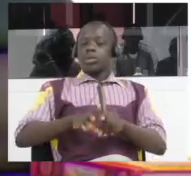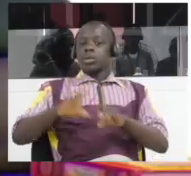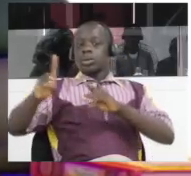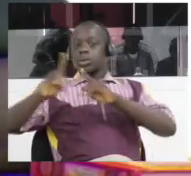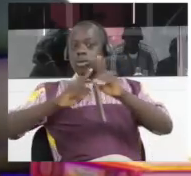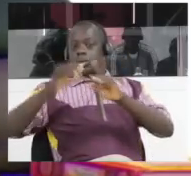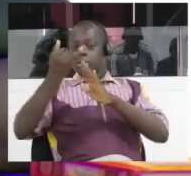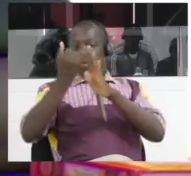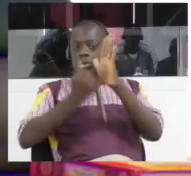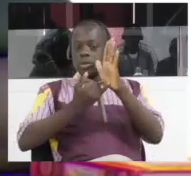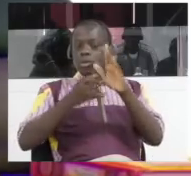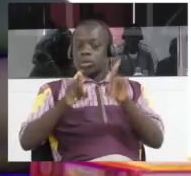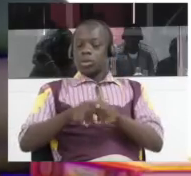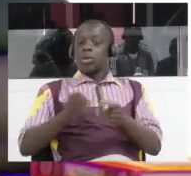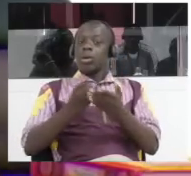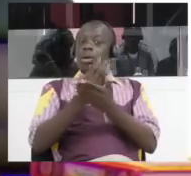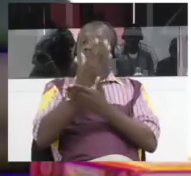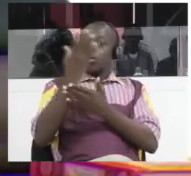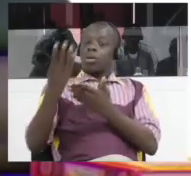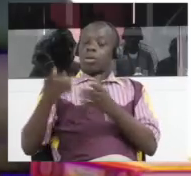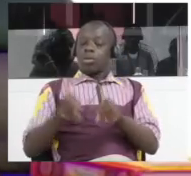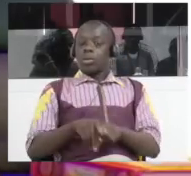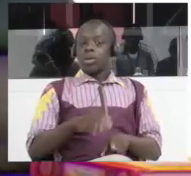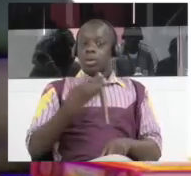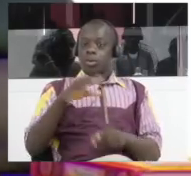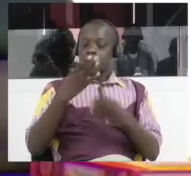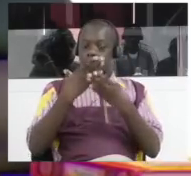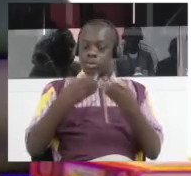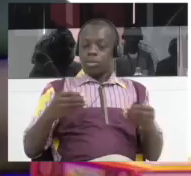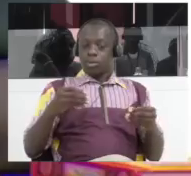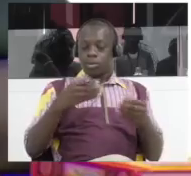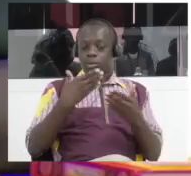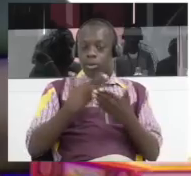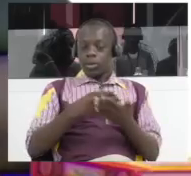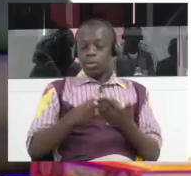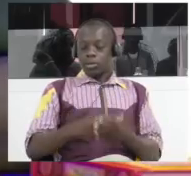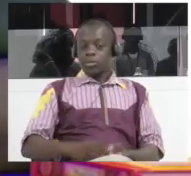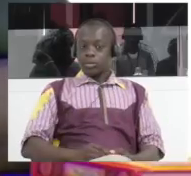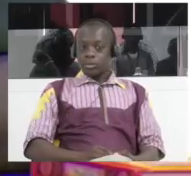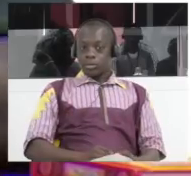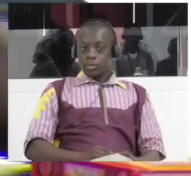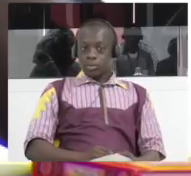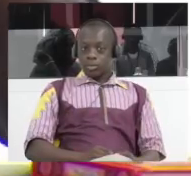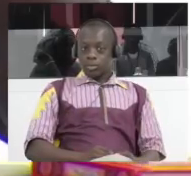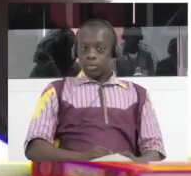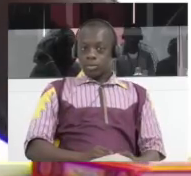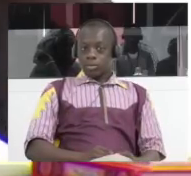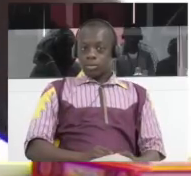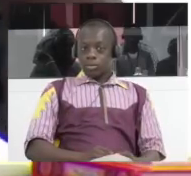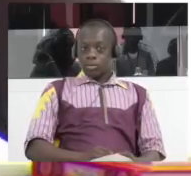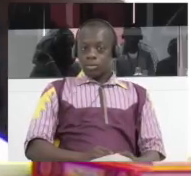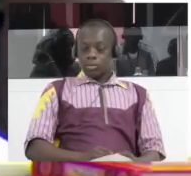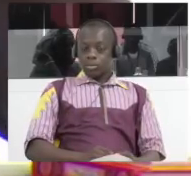to discuss issues of common bilateral interest once this dust settles down. And then I